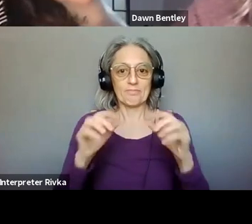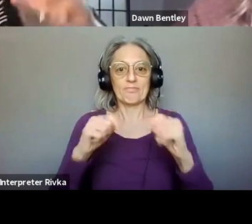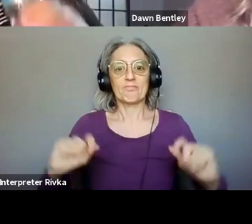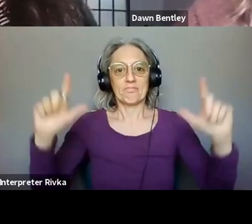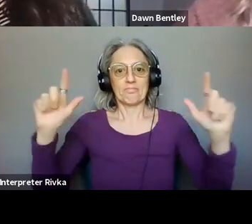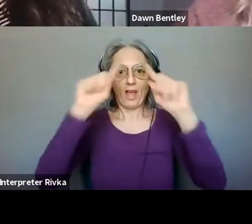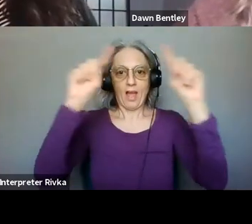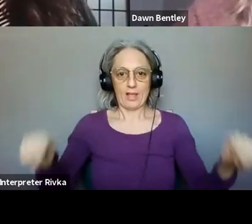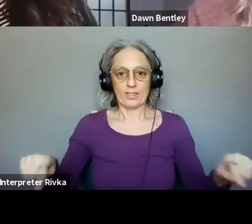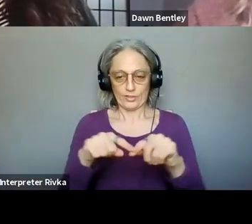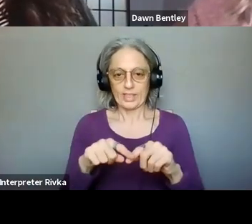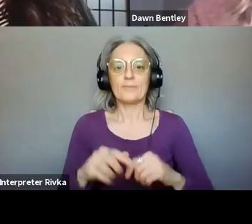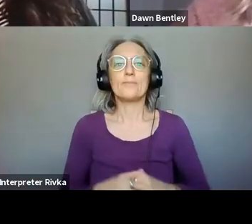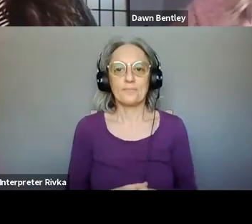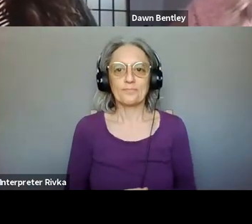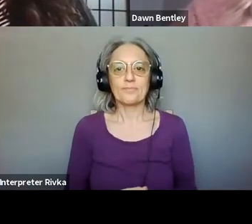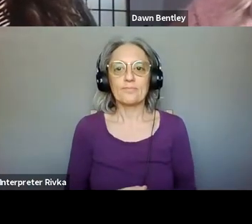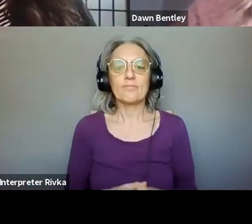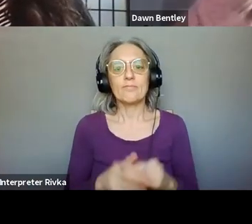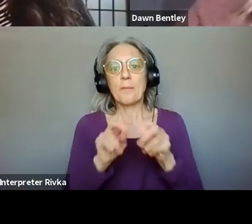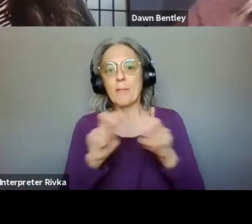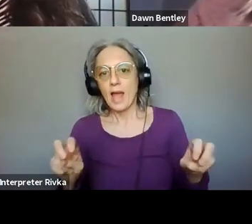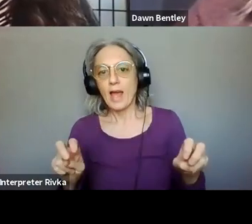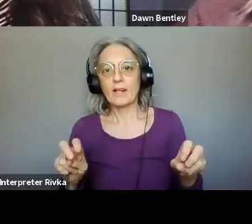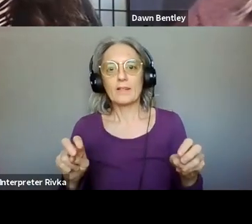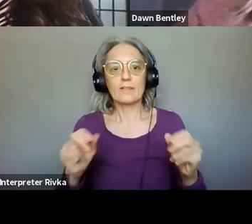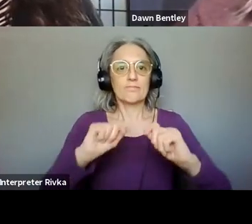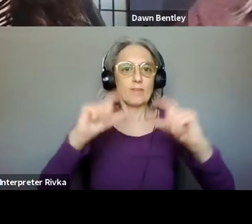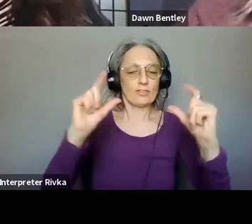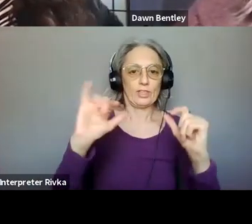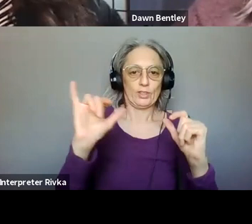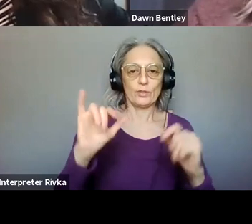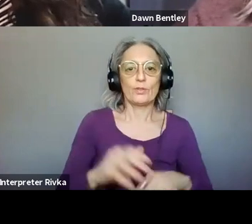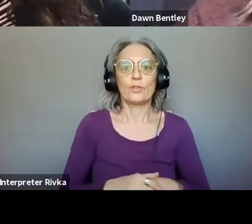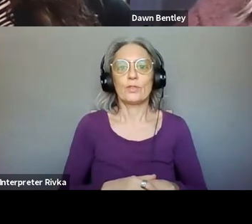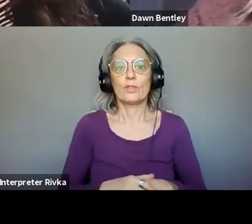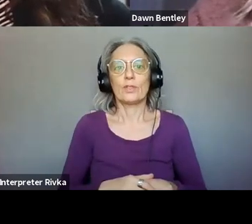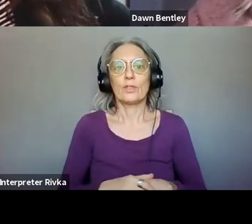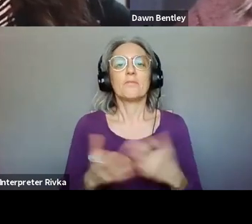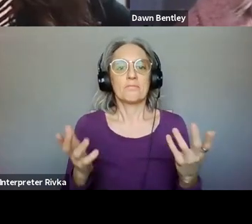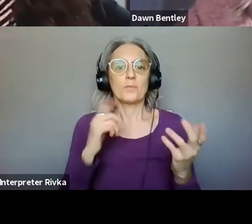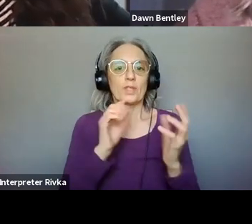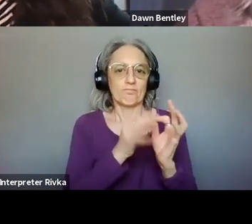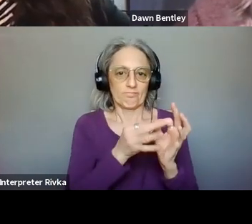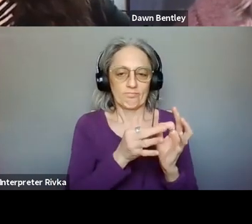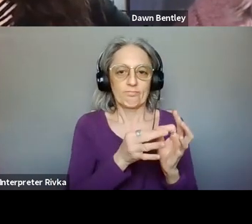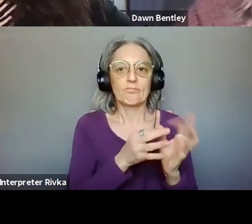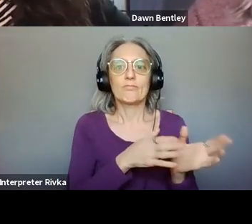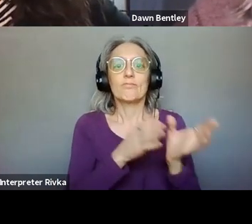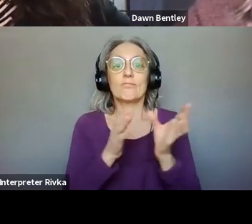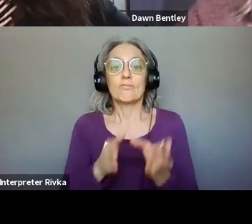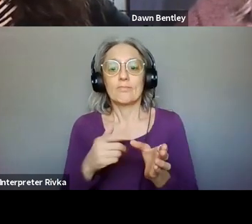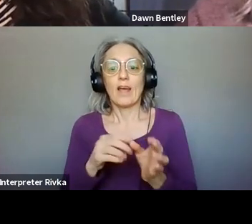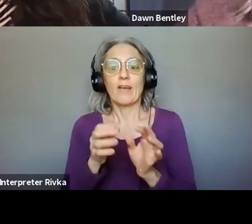our moderators and panelists, will be providing ASL interpreting, and then we also have